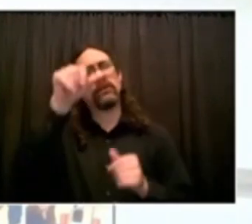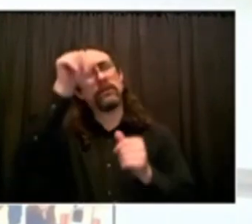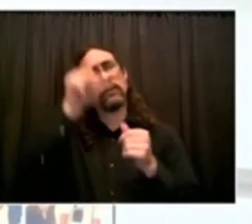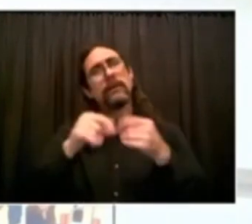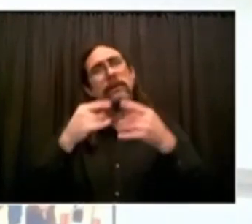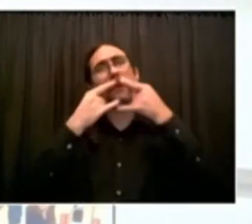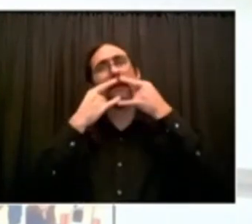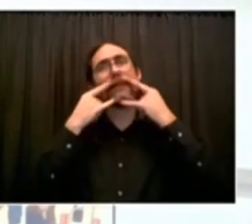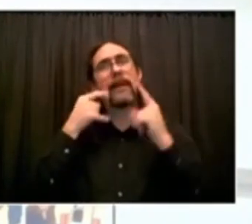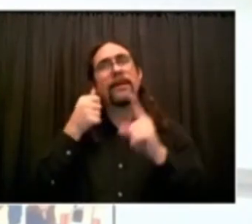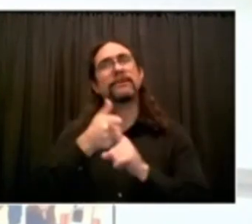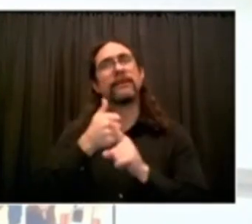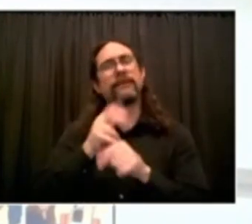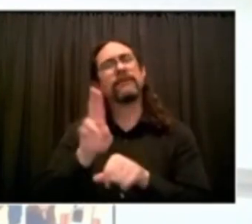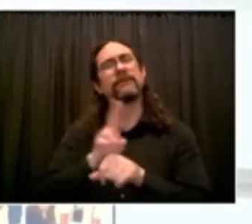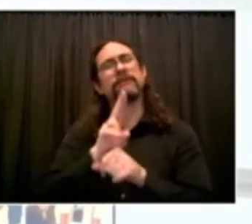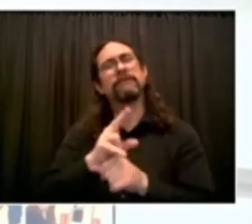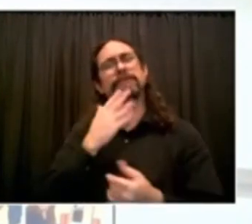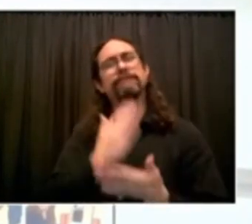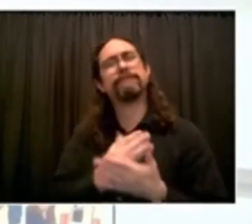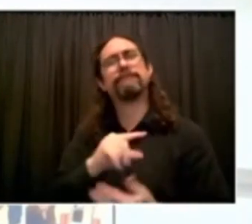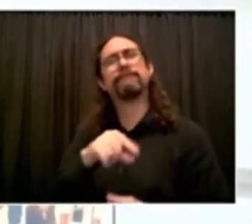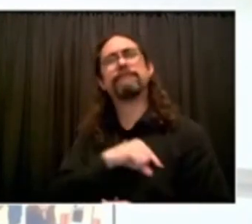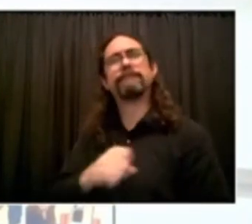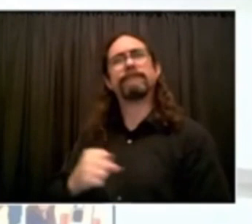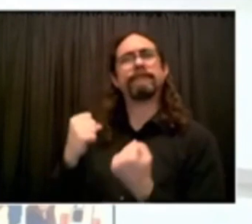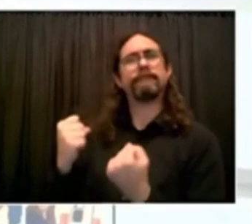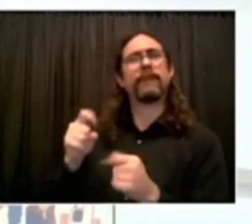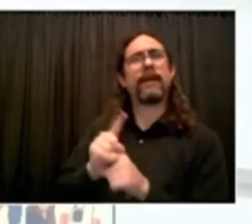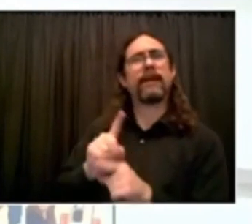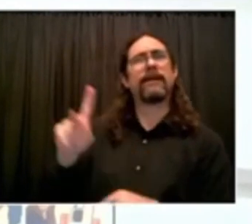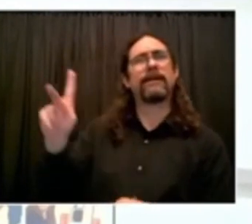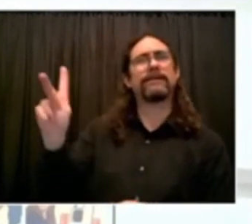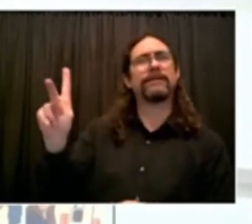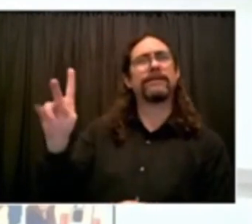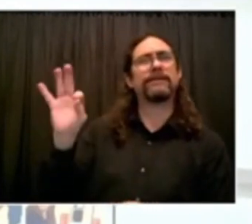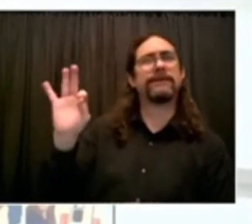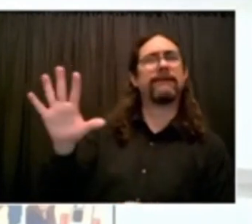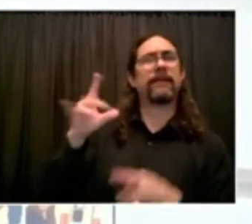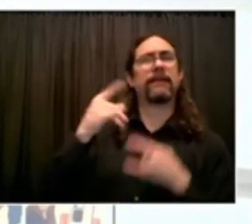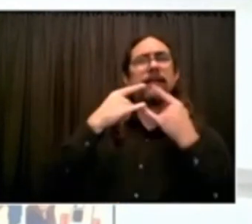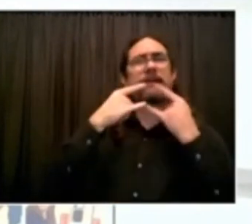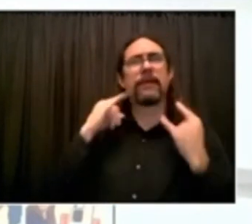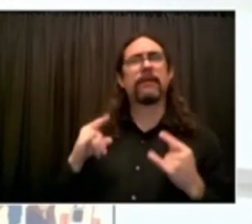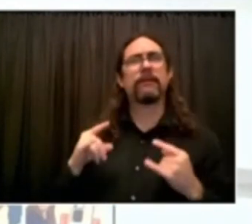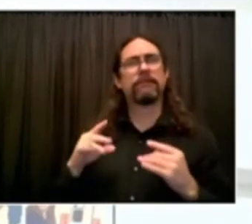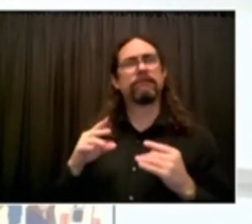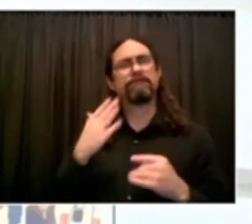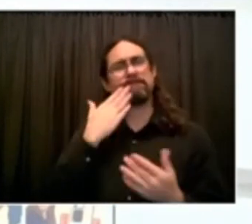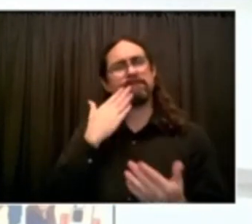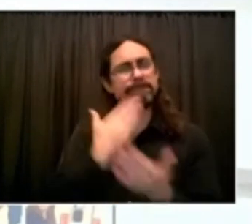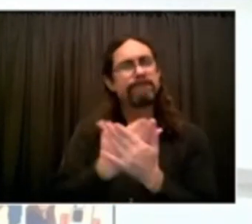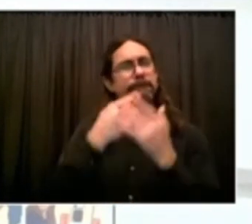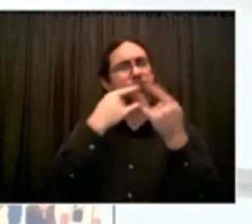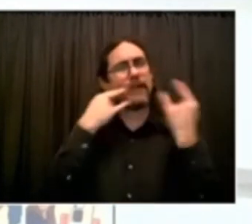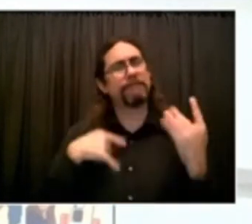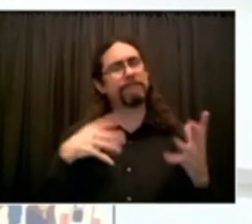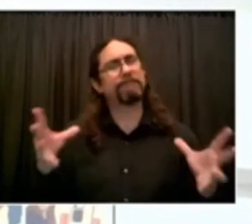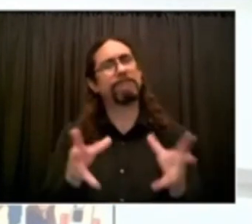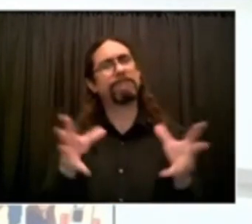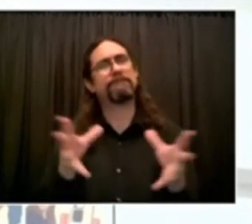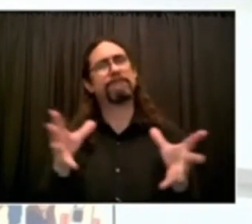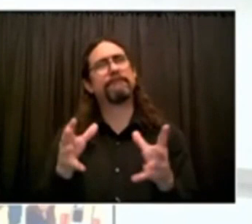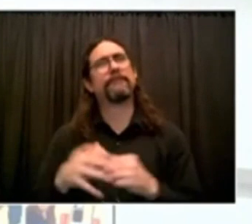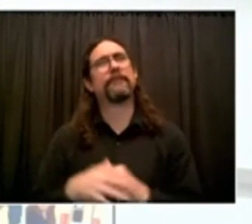risk. Mr. Mayor, thank you for the swift and resolute leadership demonstrated by today's announcements. I know it will